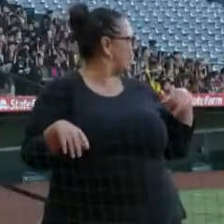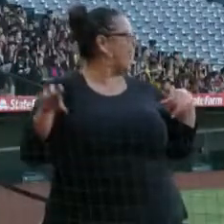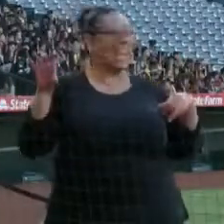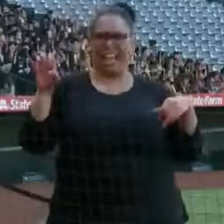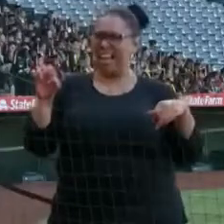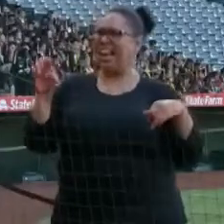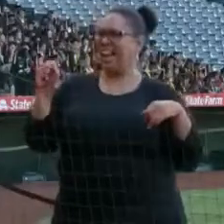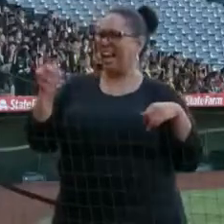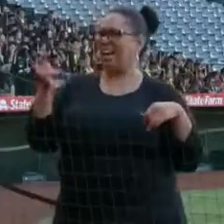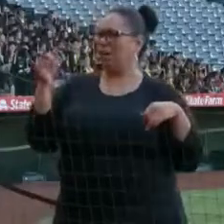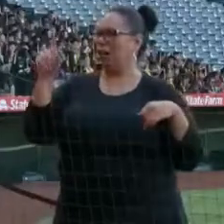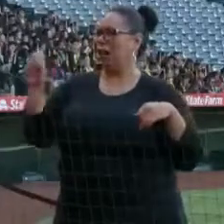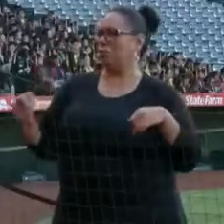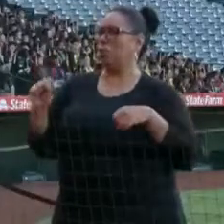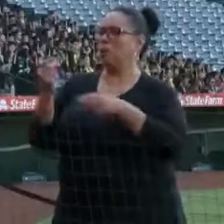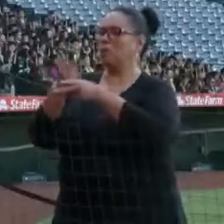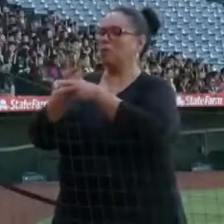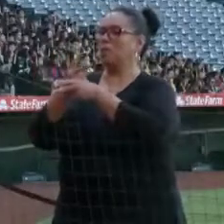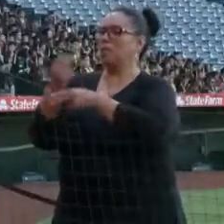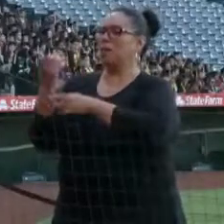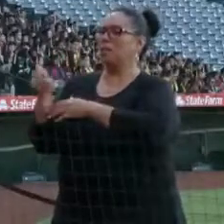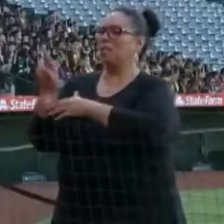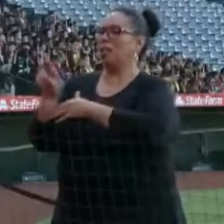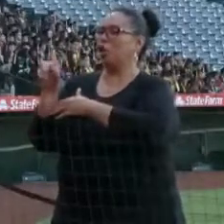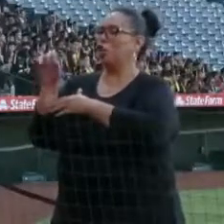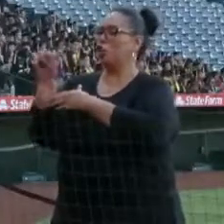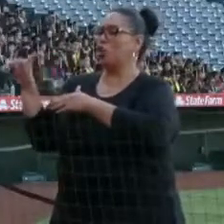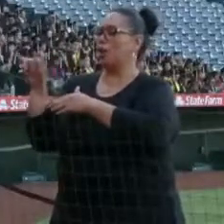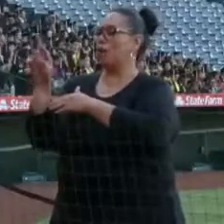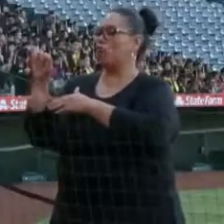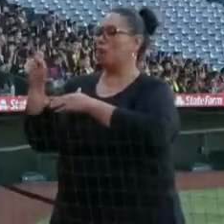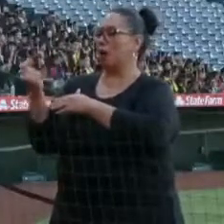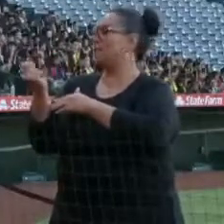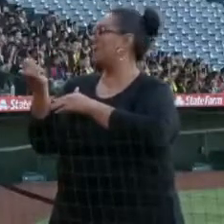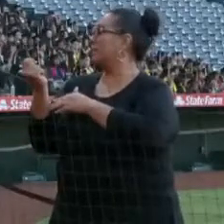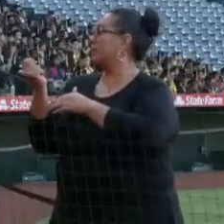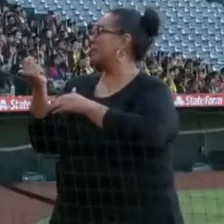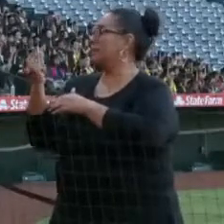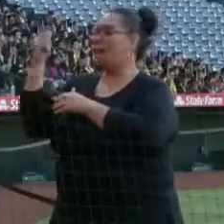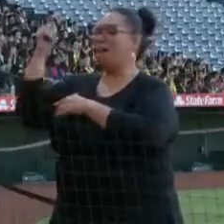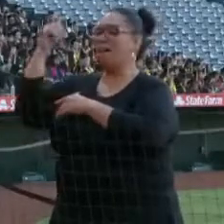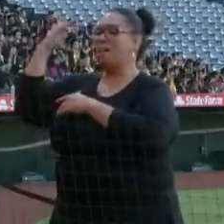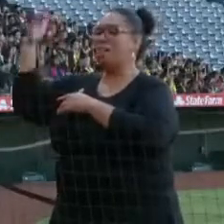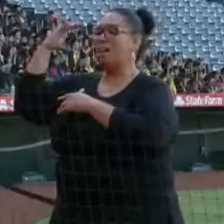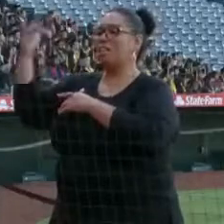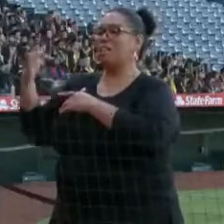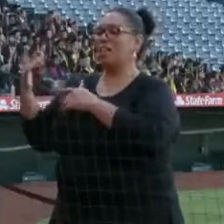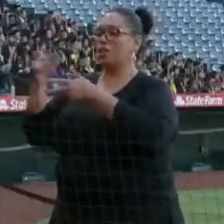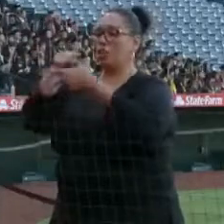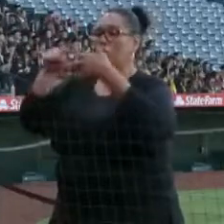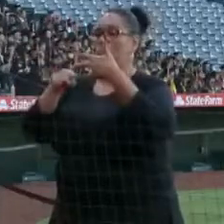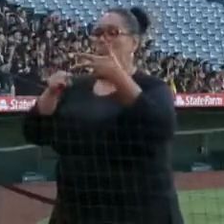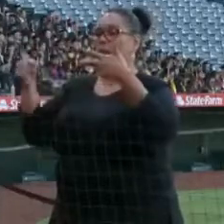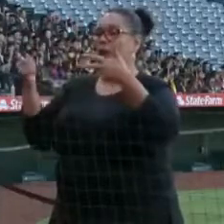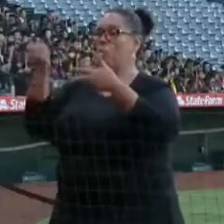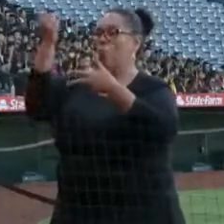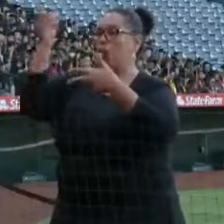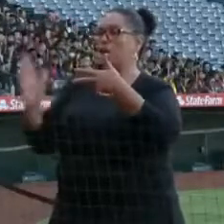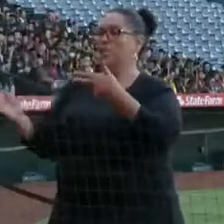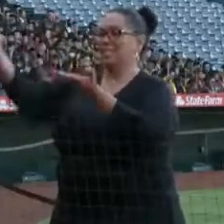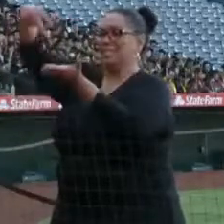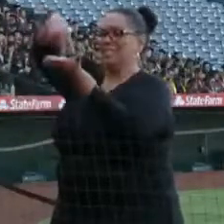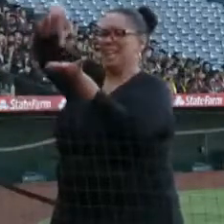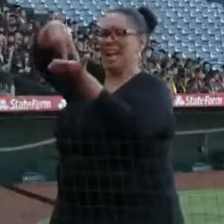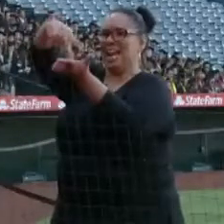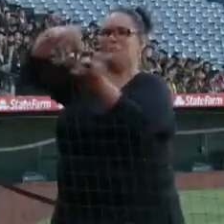Debate. Supervised by Dr. Corey Wright, Philosophy. Would the winners please stand and be recognized?